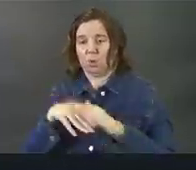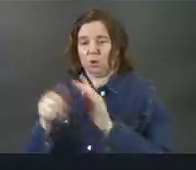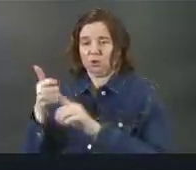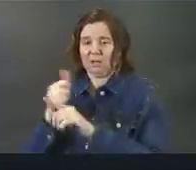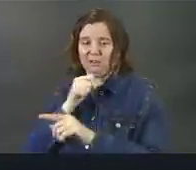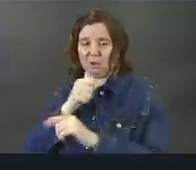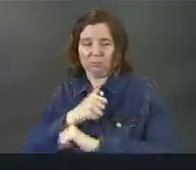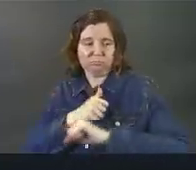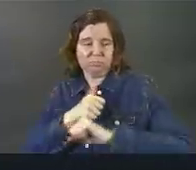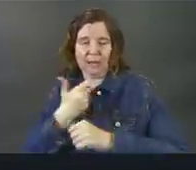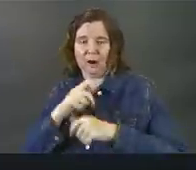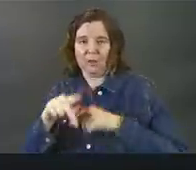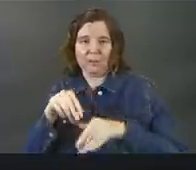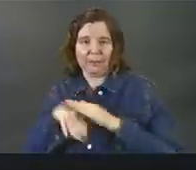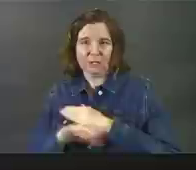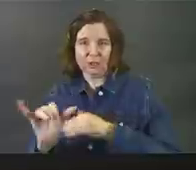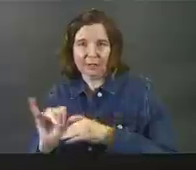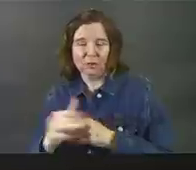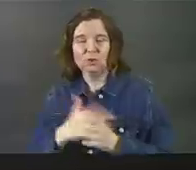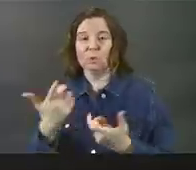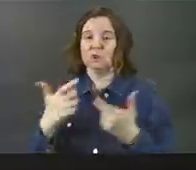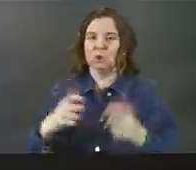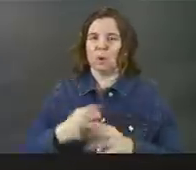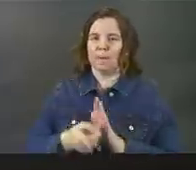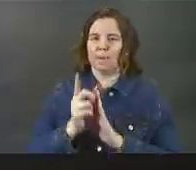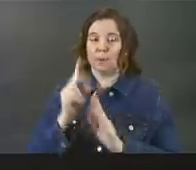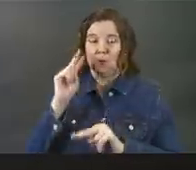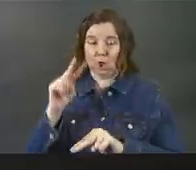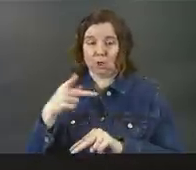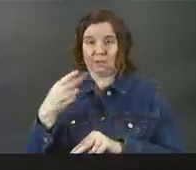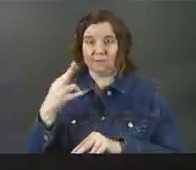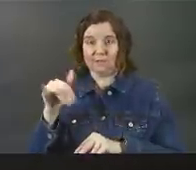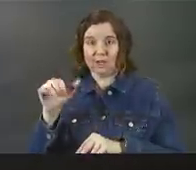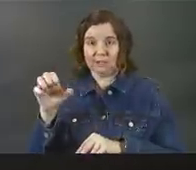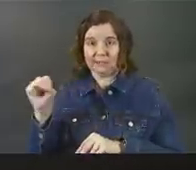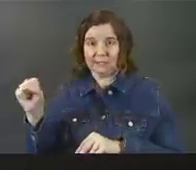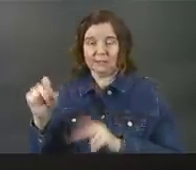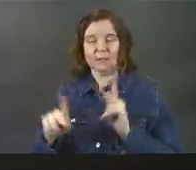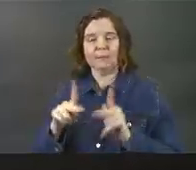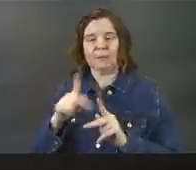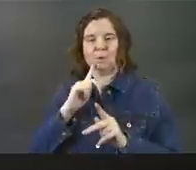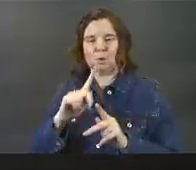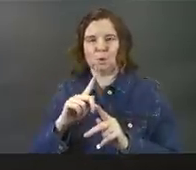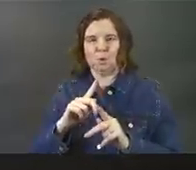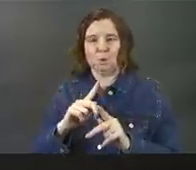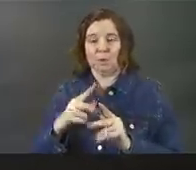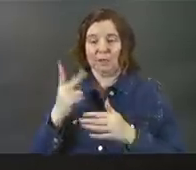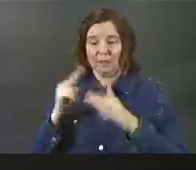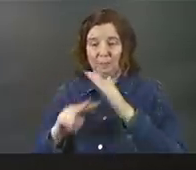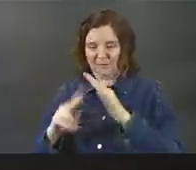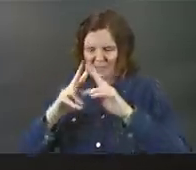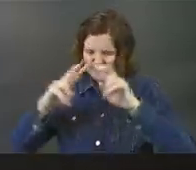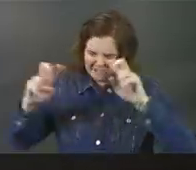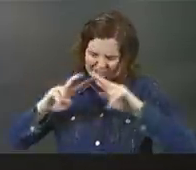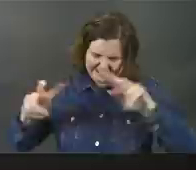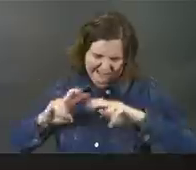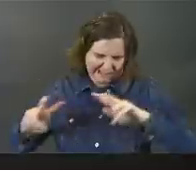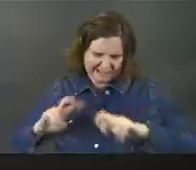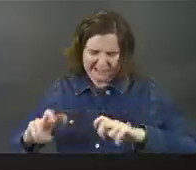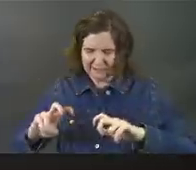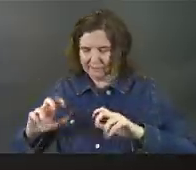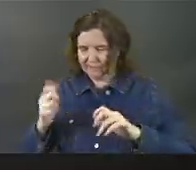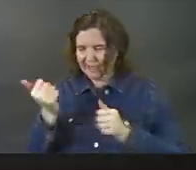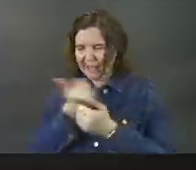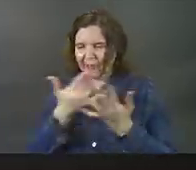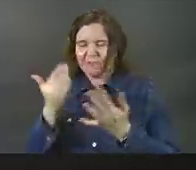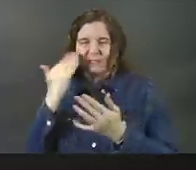let others enter either." So it's this huge moment. He's looking at these Pharisees, these people who have ripped the prophecies apart, and they know all about it. They